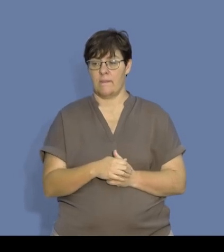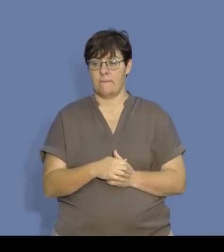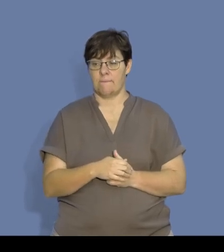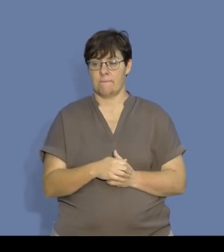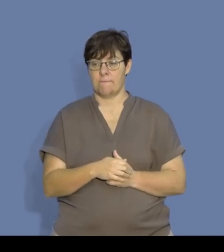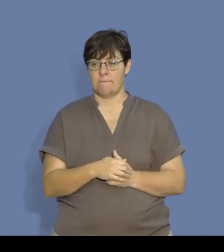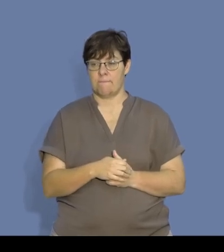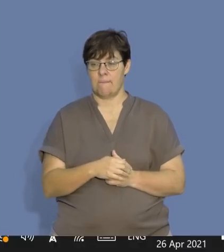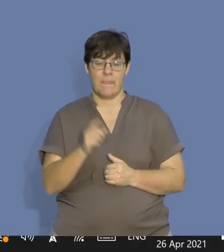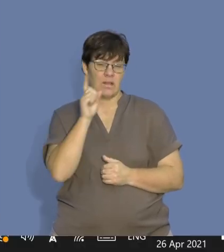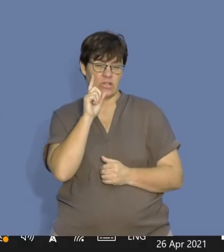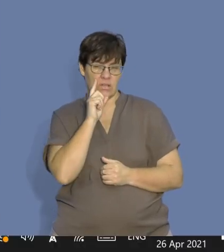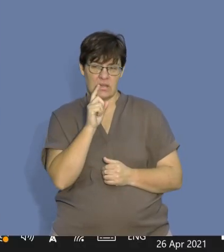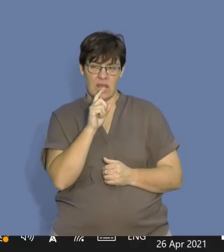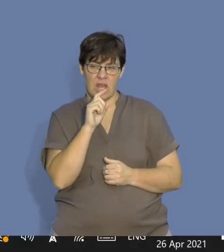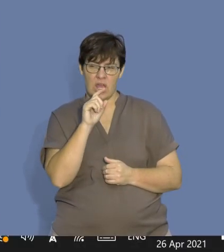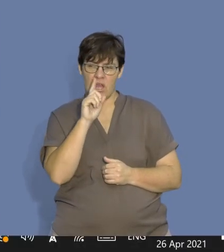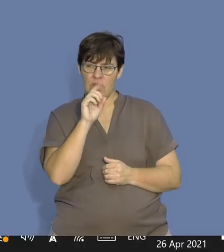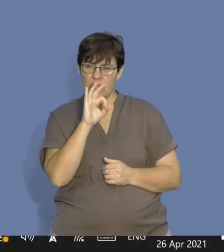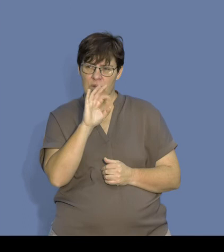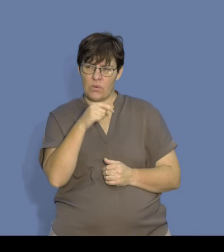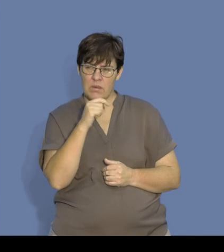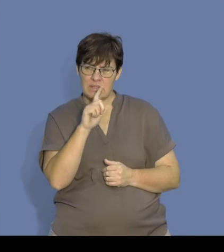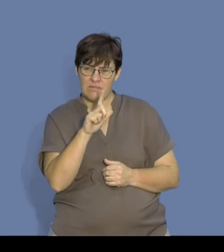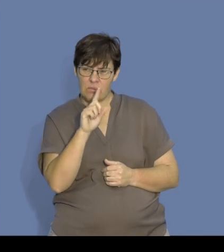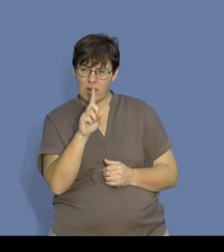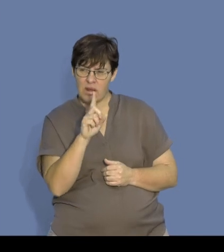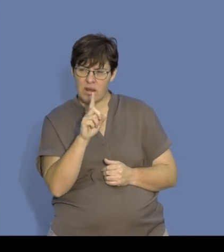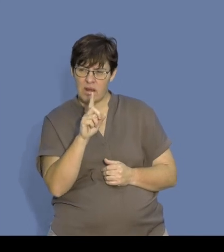Let's just check, was that 7,1 or 1,7? Oop, I've done it again.